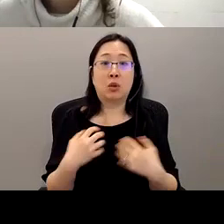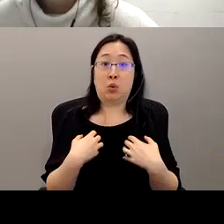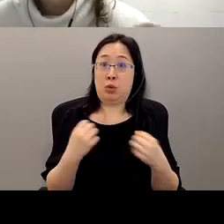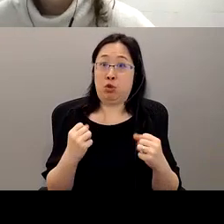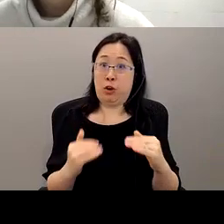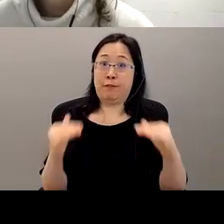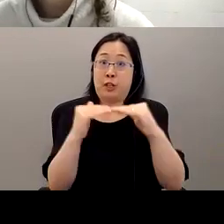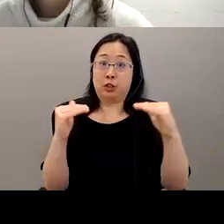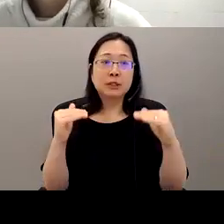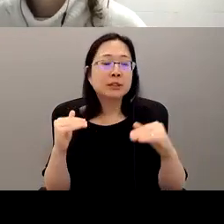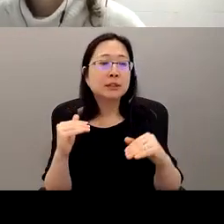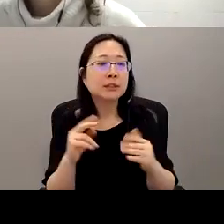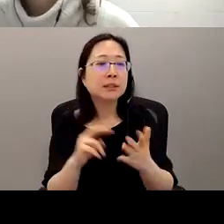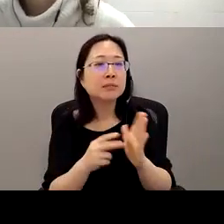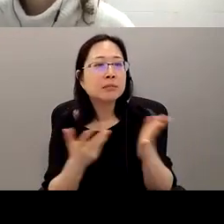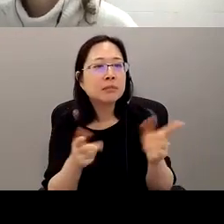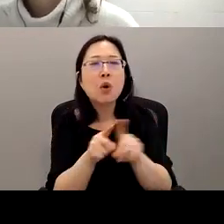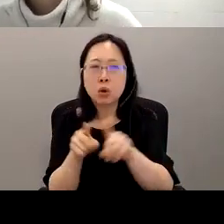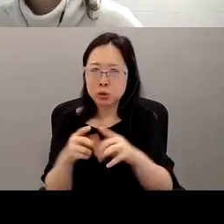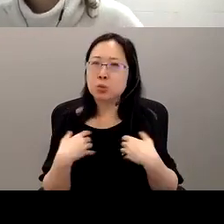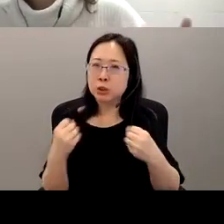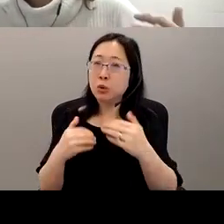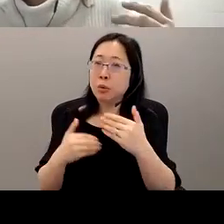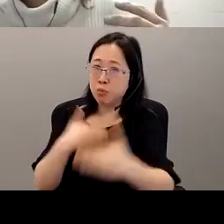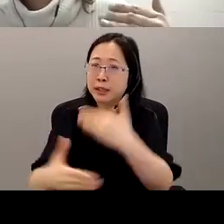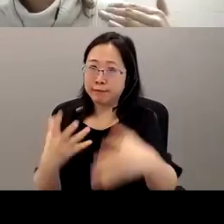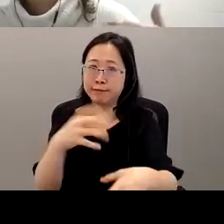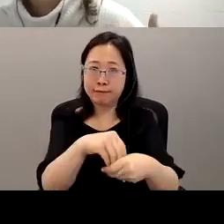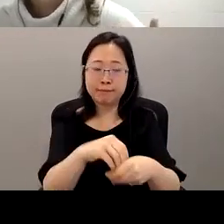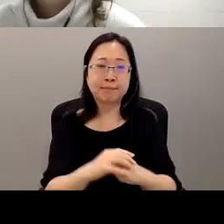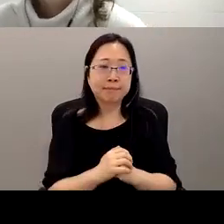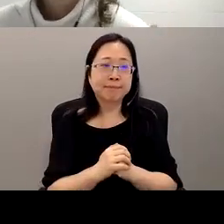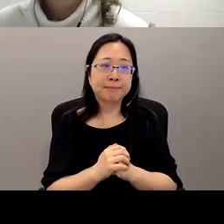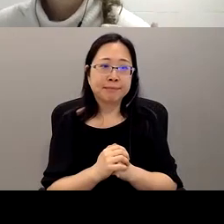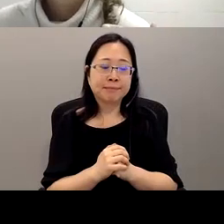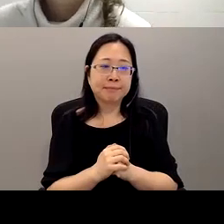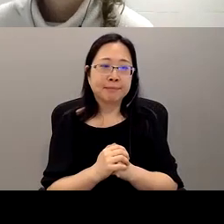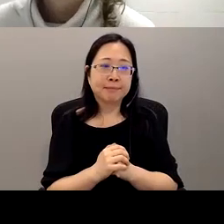justice is also this idea of restorative practice. So,